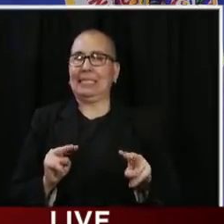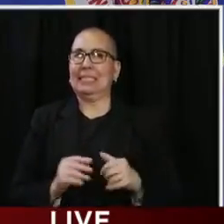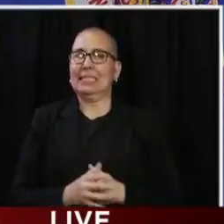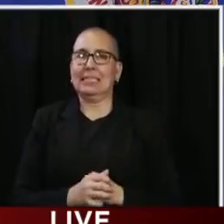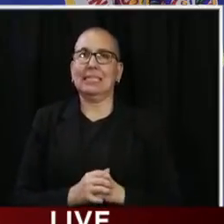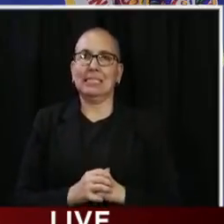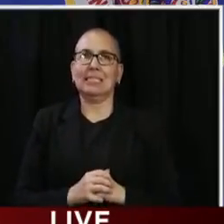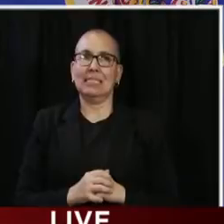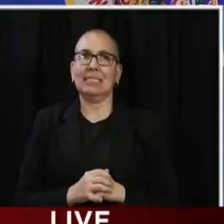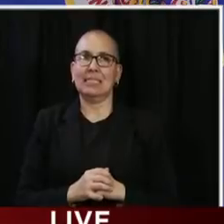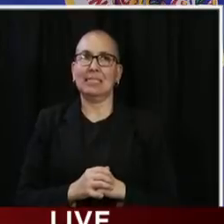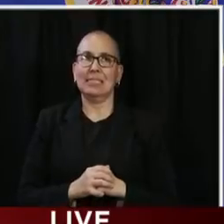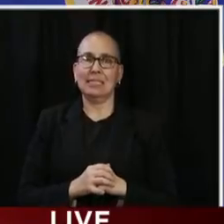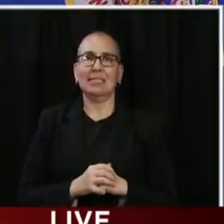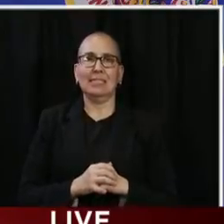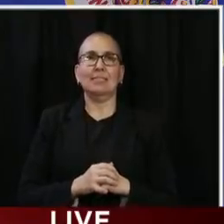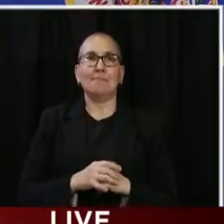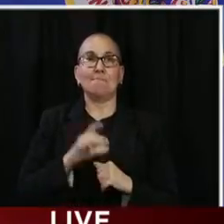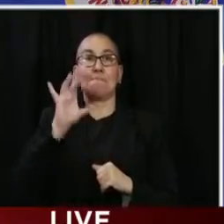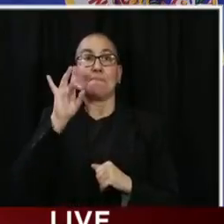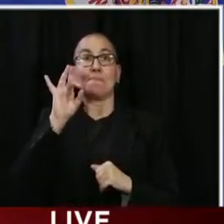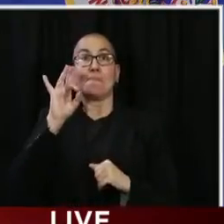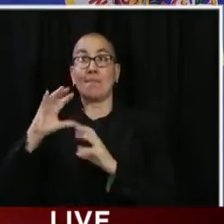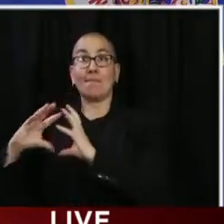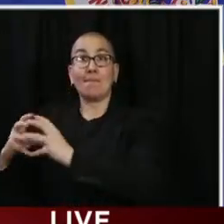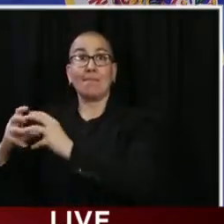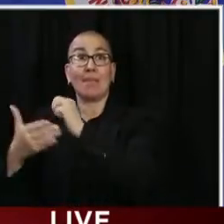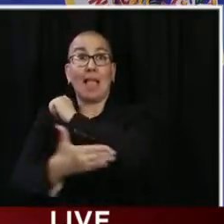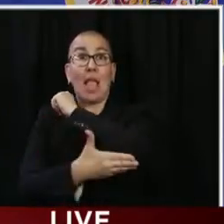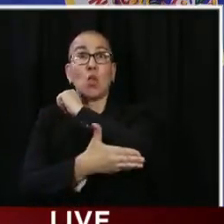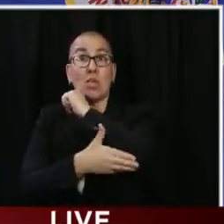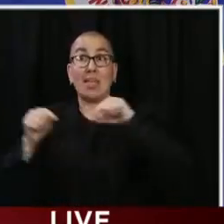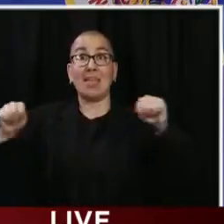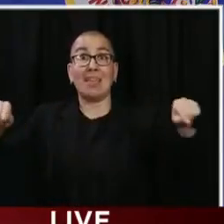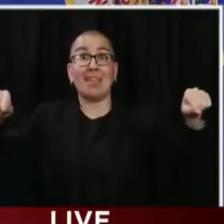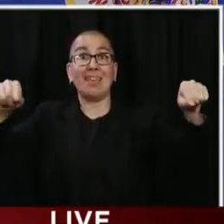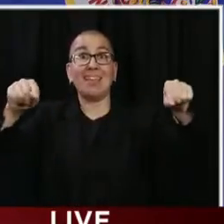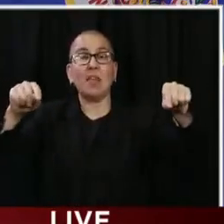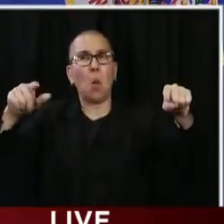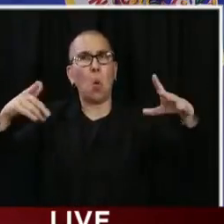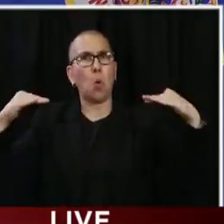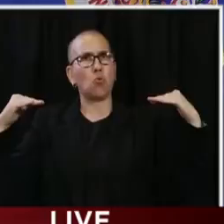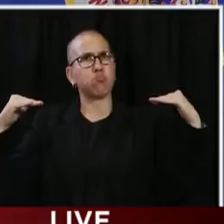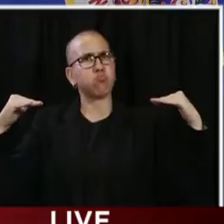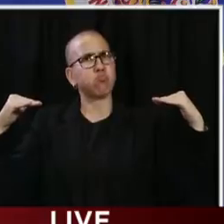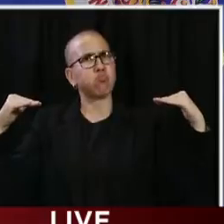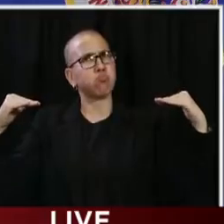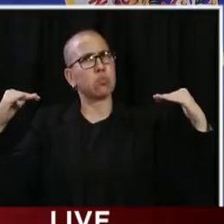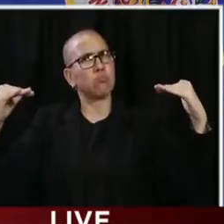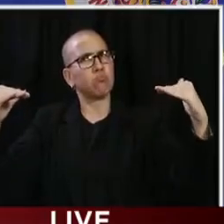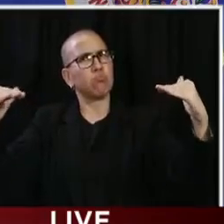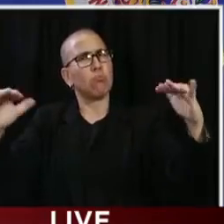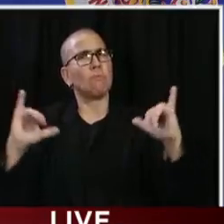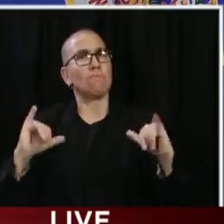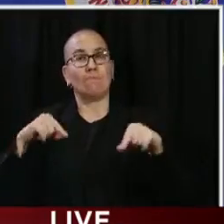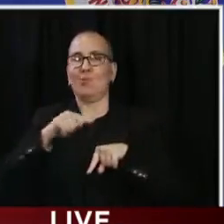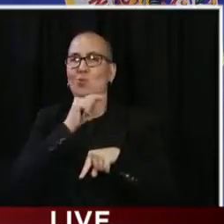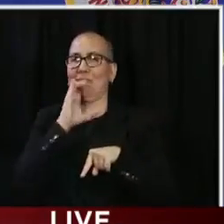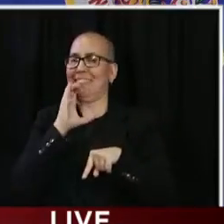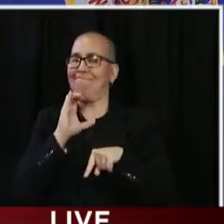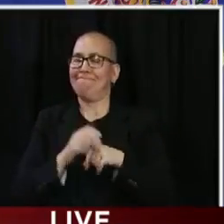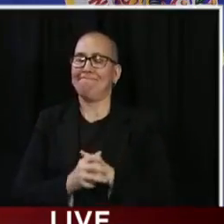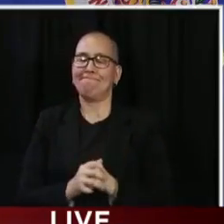counties represent seems to be leveling off a bit. So that's the whole key to the future strategy, as the governor has said time and time again, is going to be going